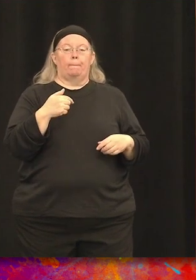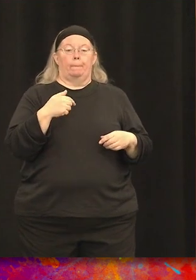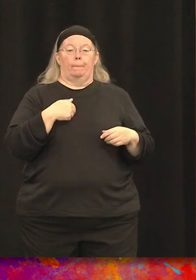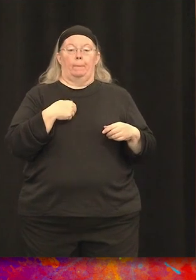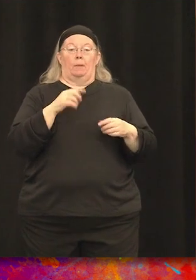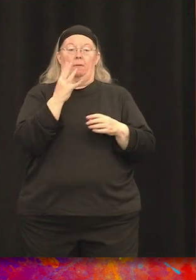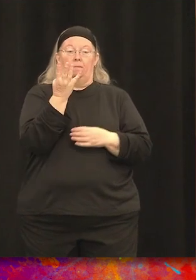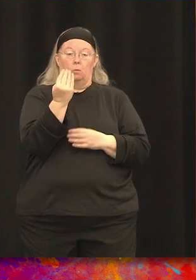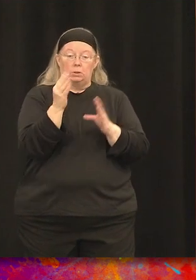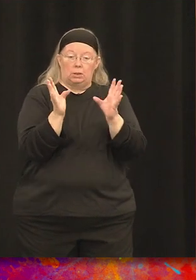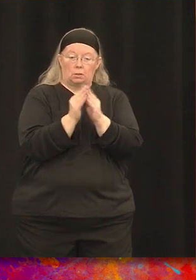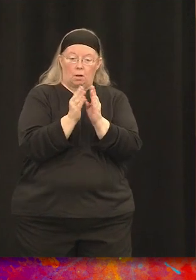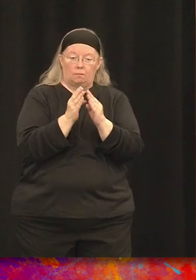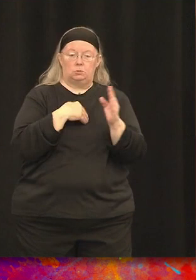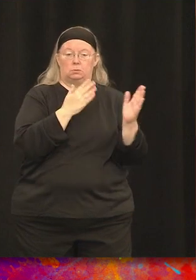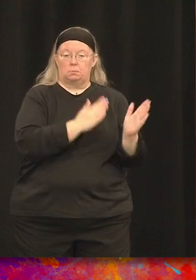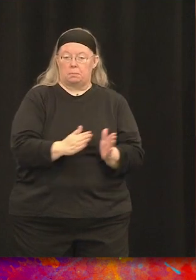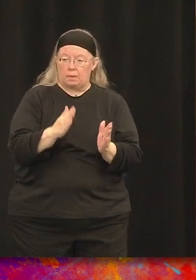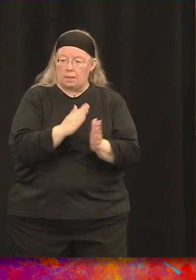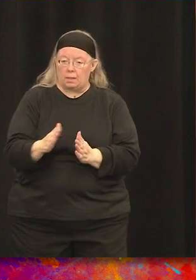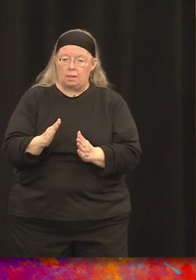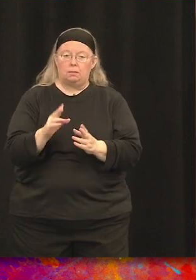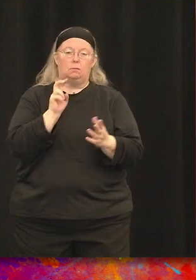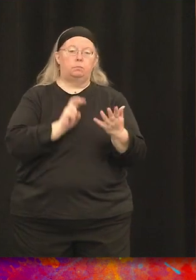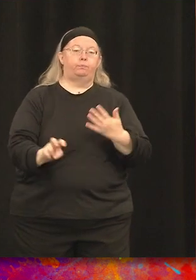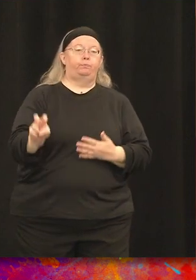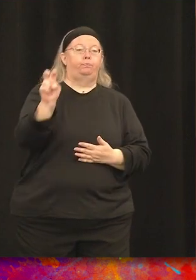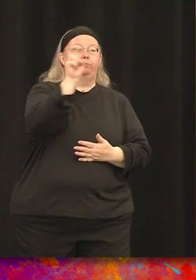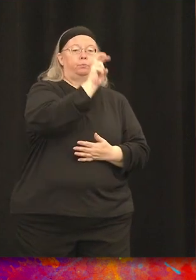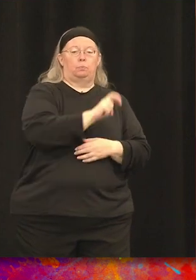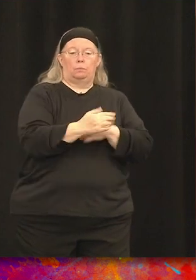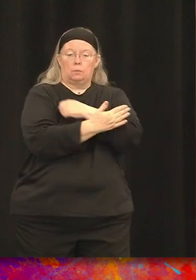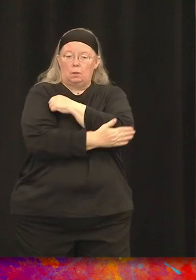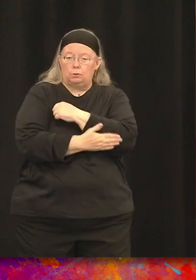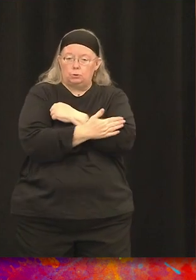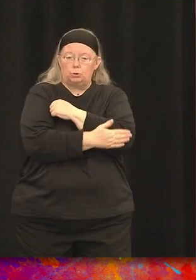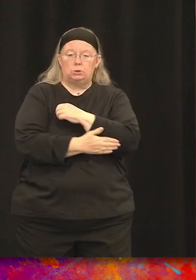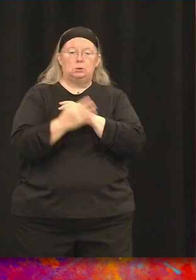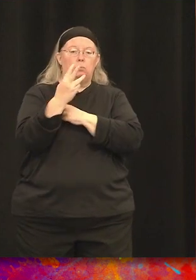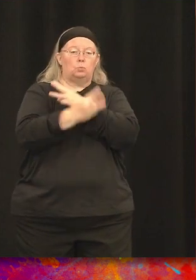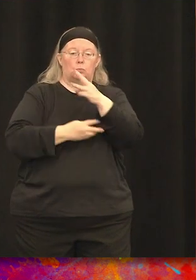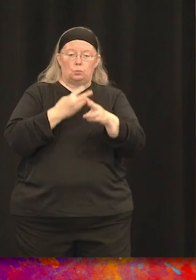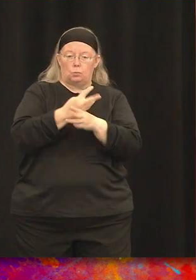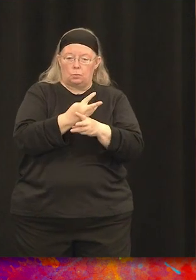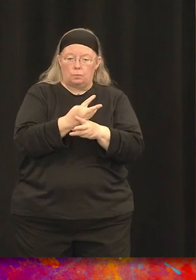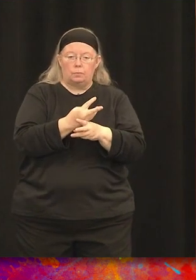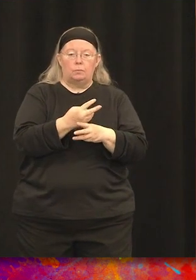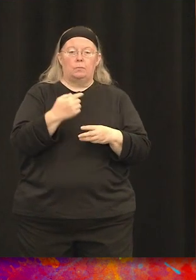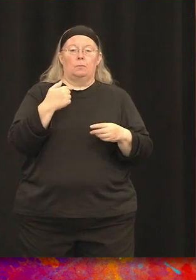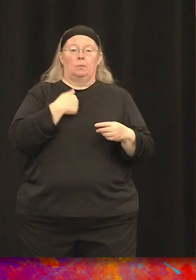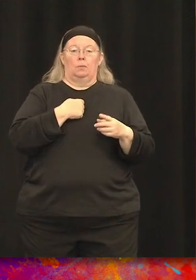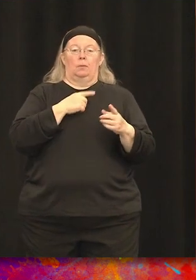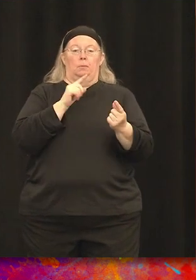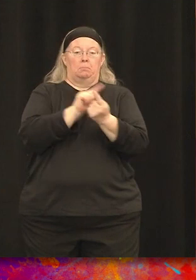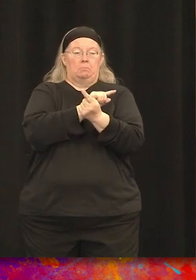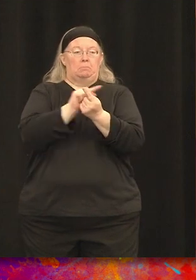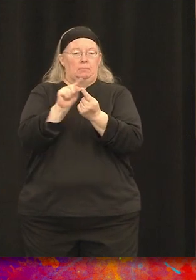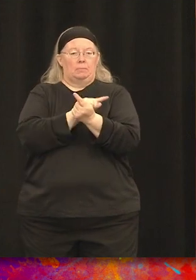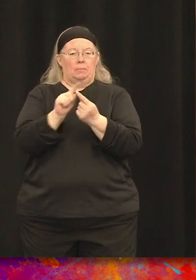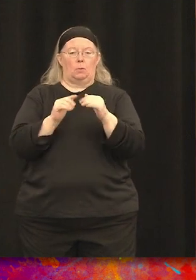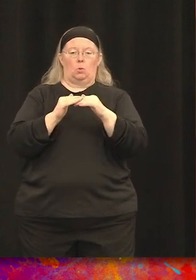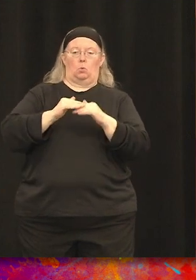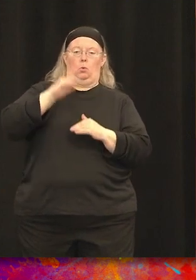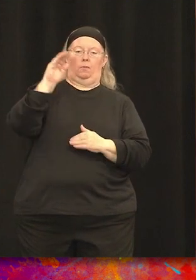internationally, and virtually, witnessing as over 1,200 people have come together to learn, to share, and to grow. I was